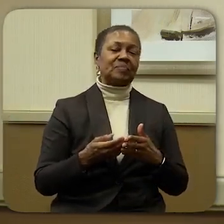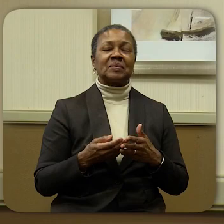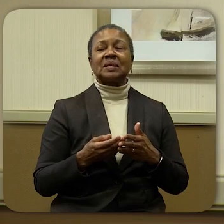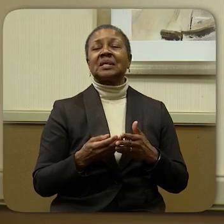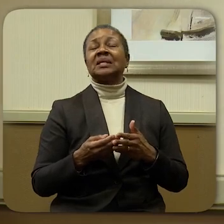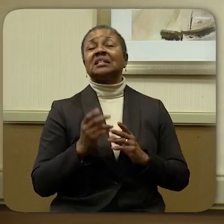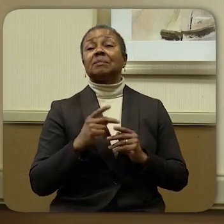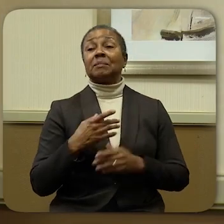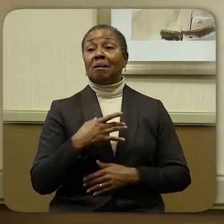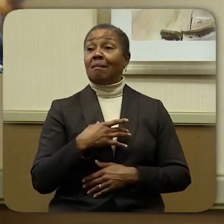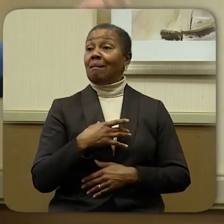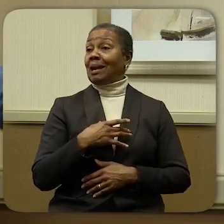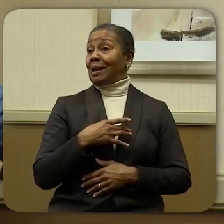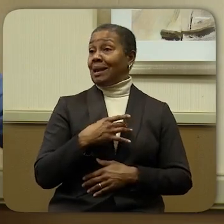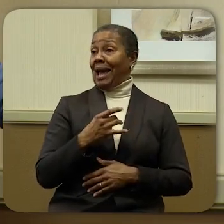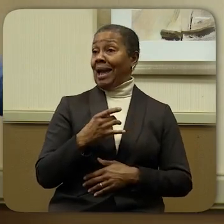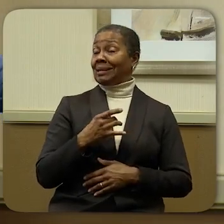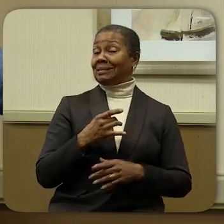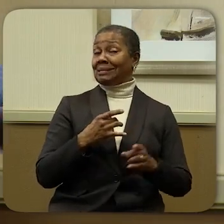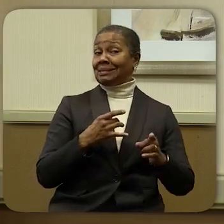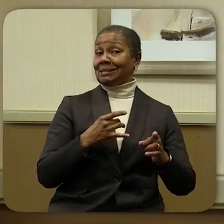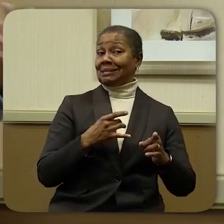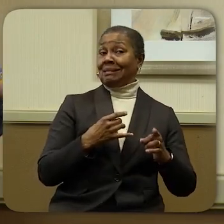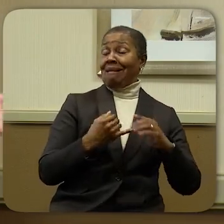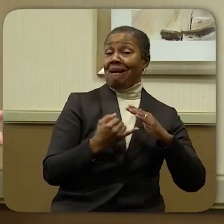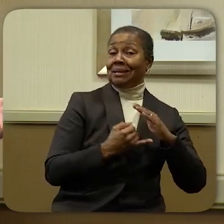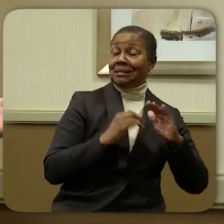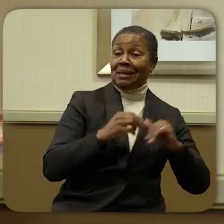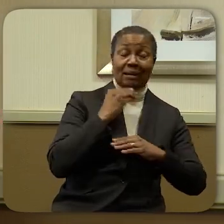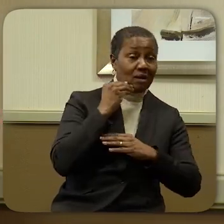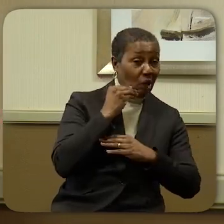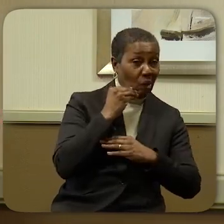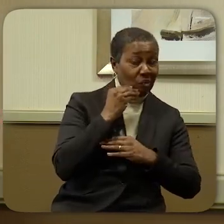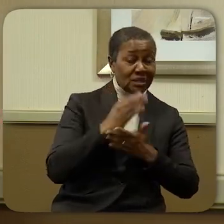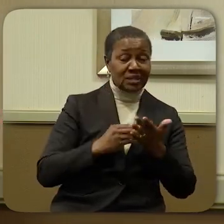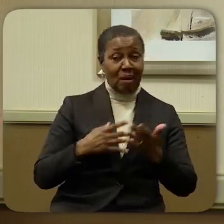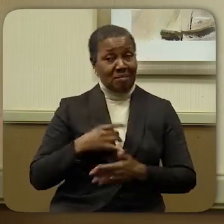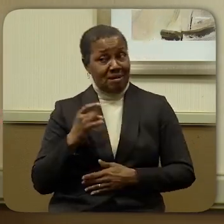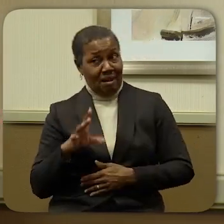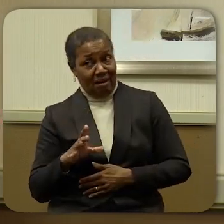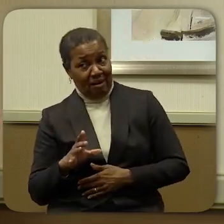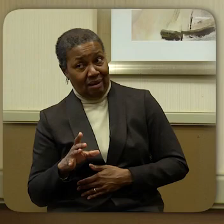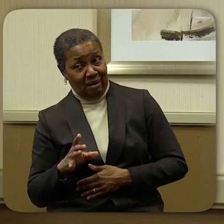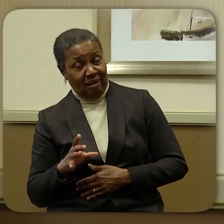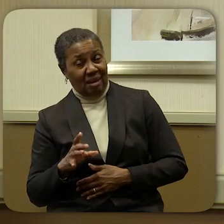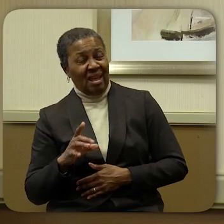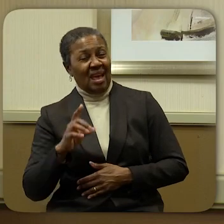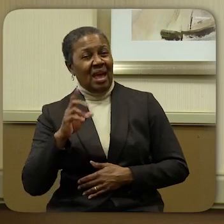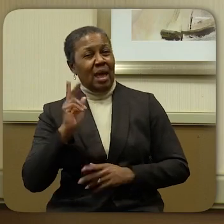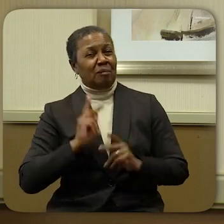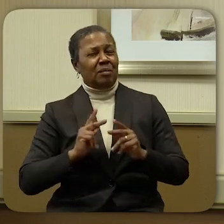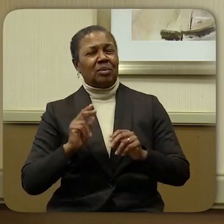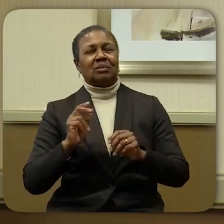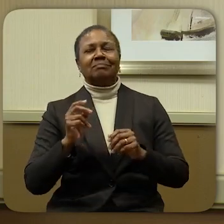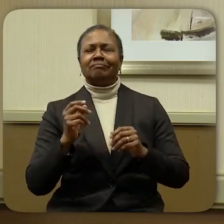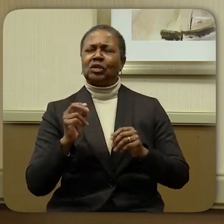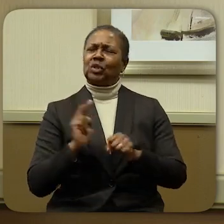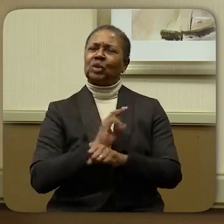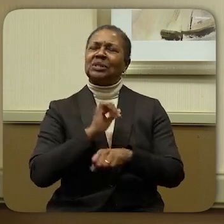some people really liked that, some people didn't. And then again, I think a lot of people spent time, figuring out their